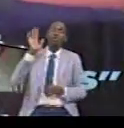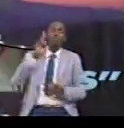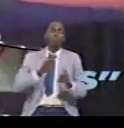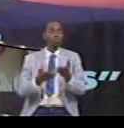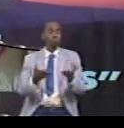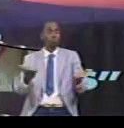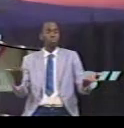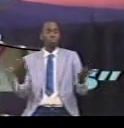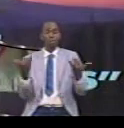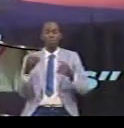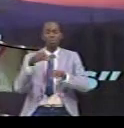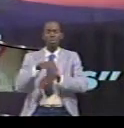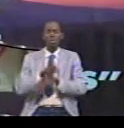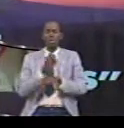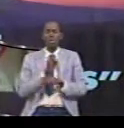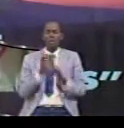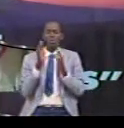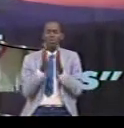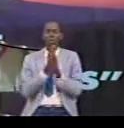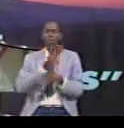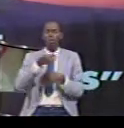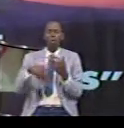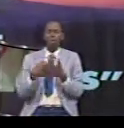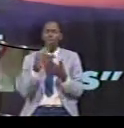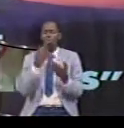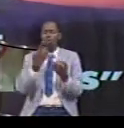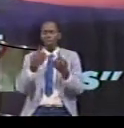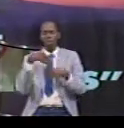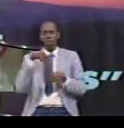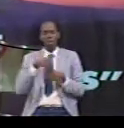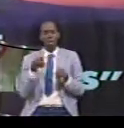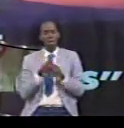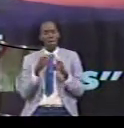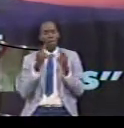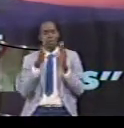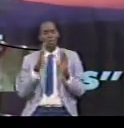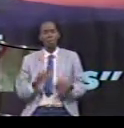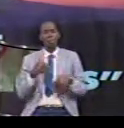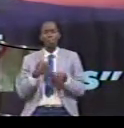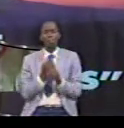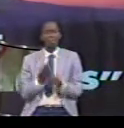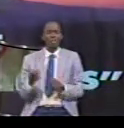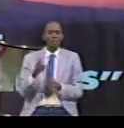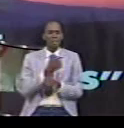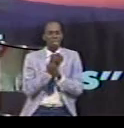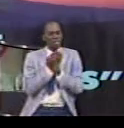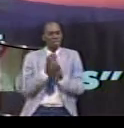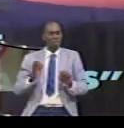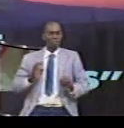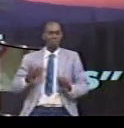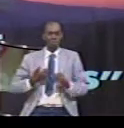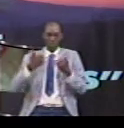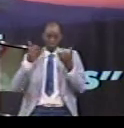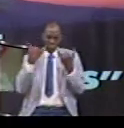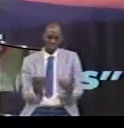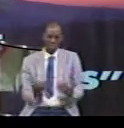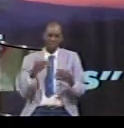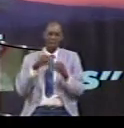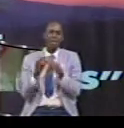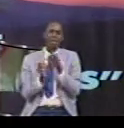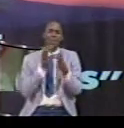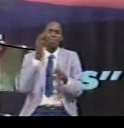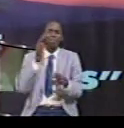I pray, Lord, all those who came in as sinners, make them saved souls right now in